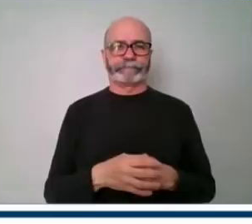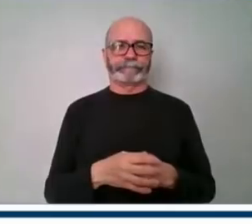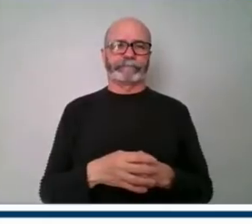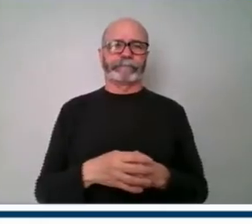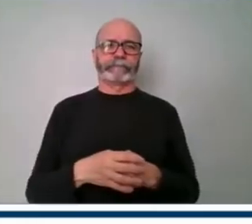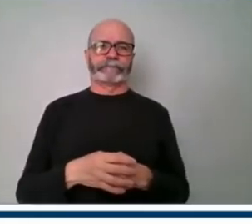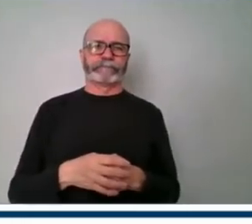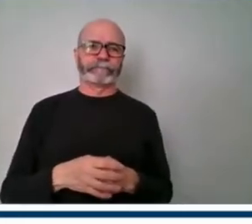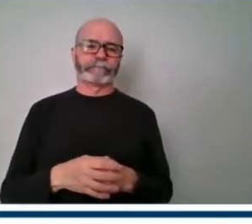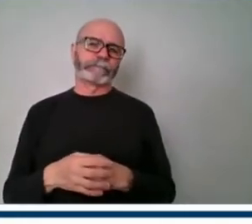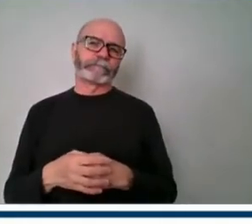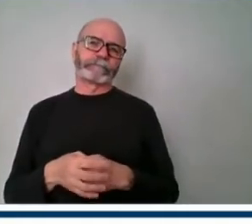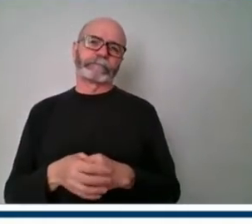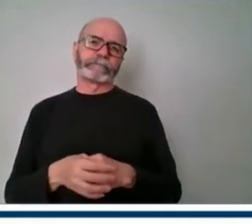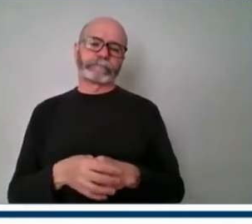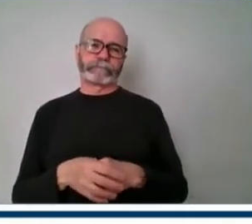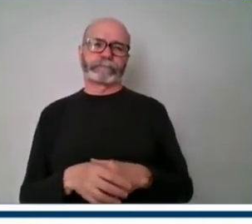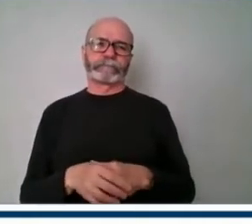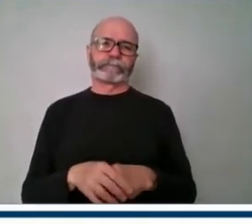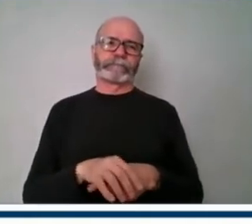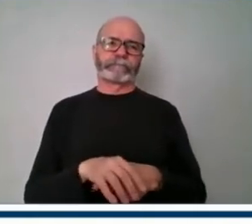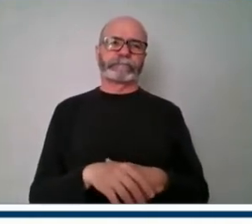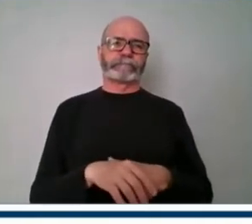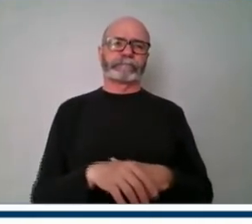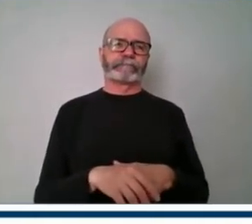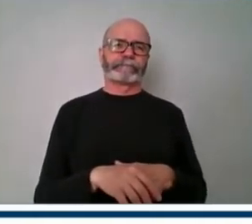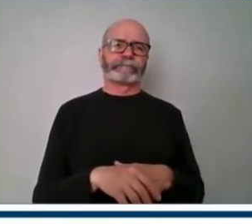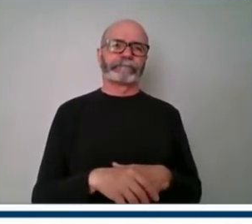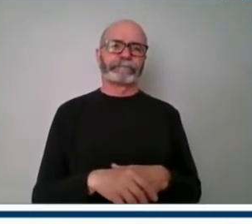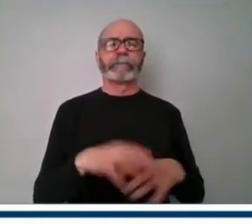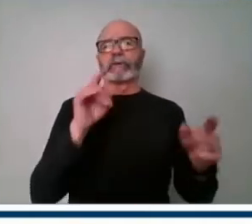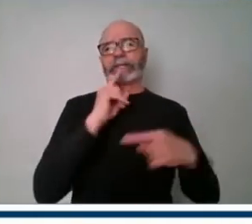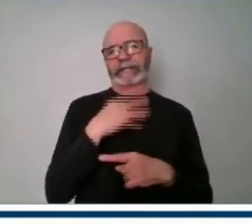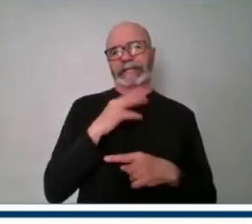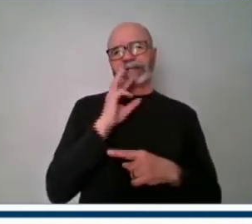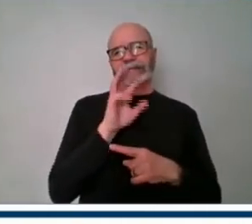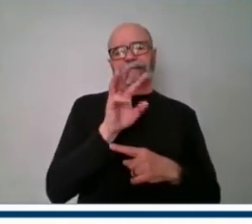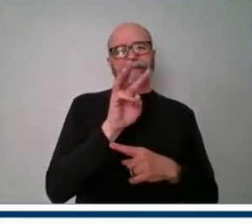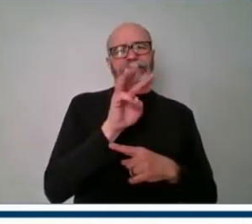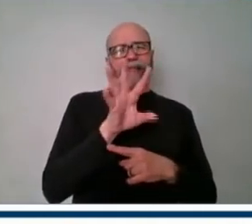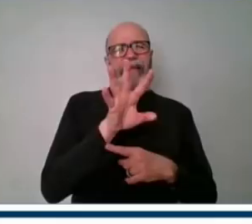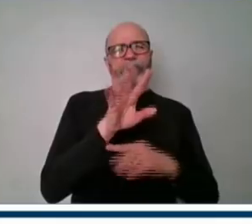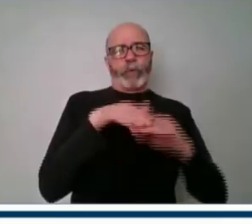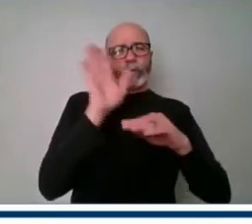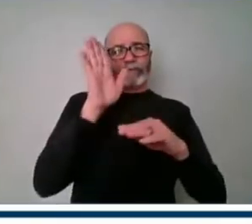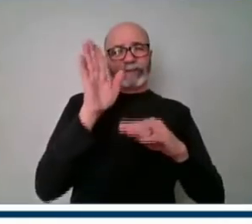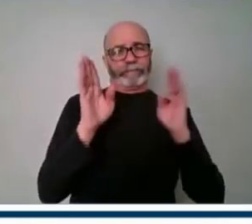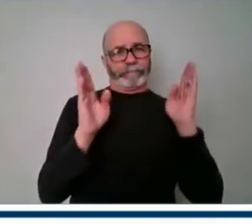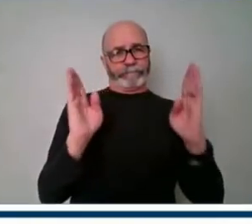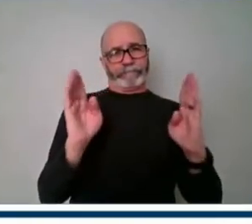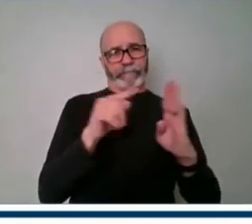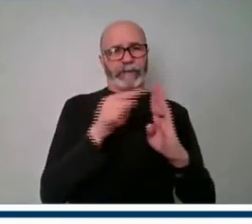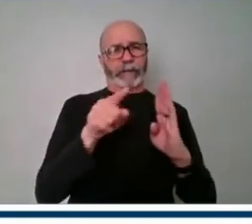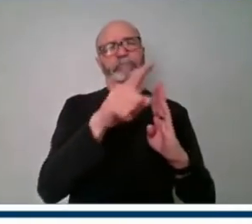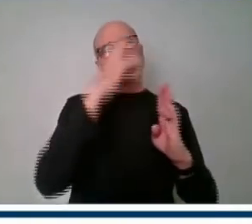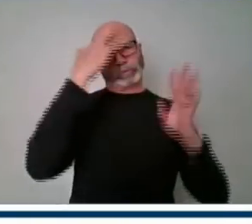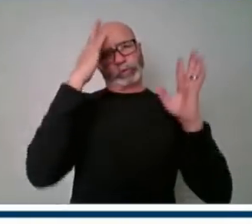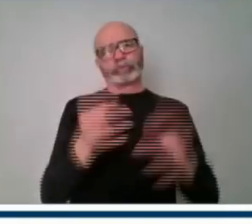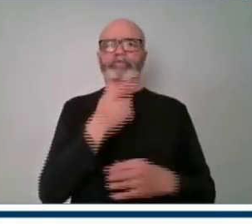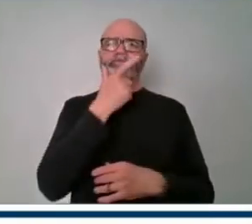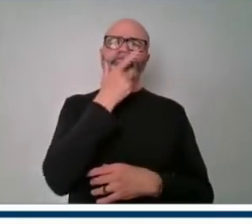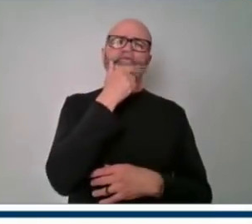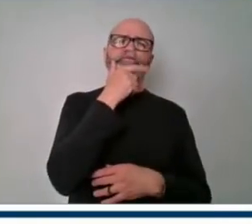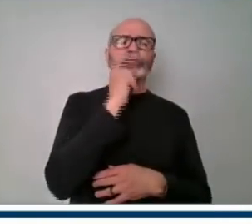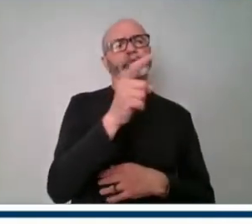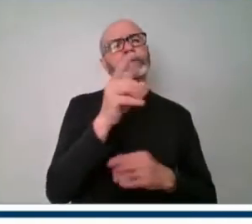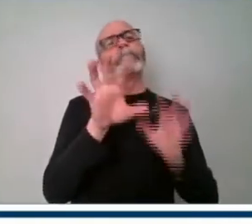that the over 65 crowd should be offered preferential access to an mRNA vaccine, but if potentially these people are